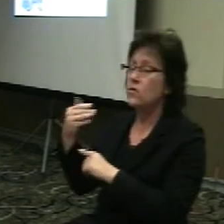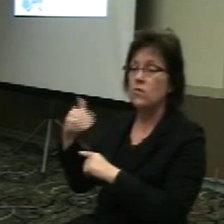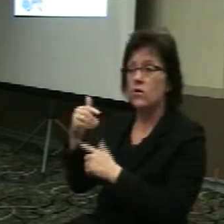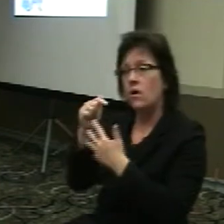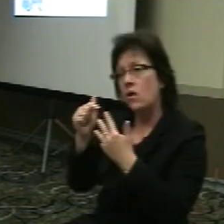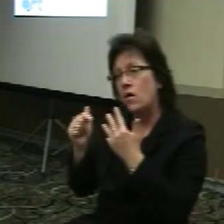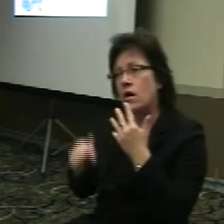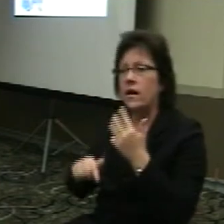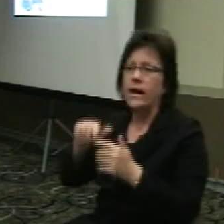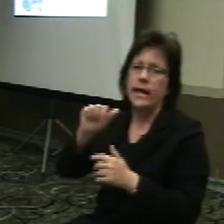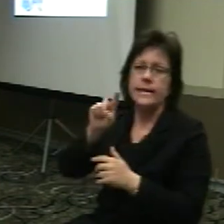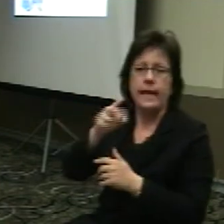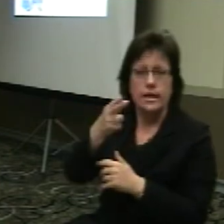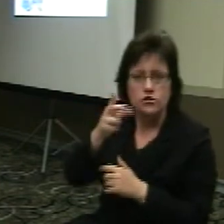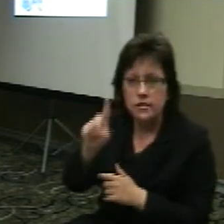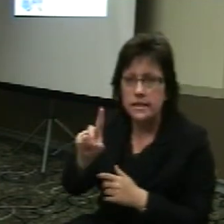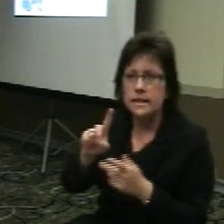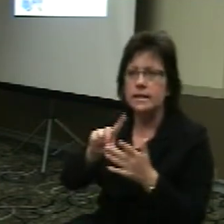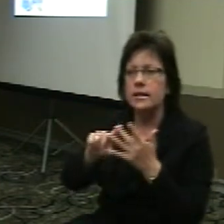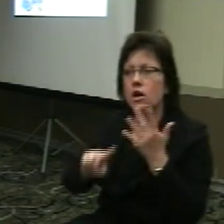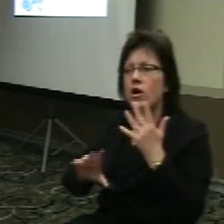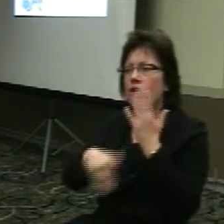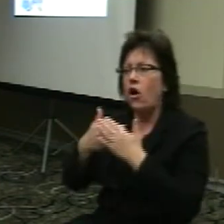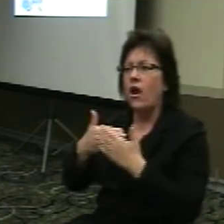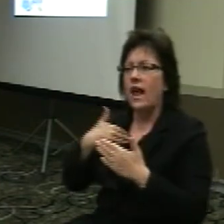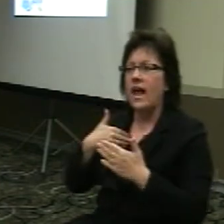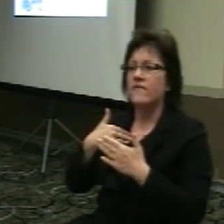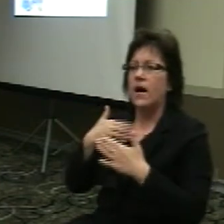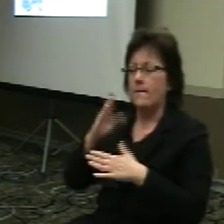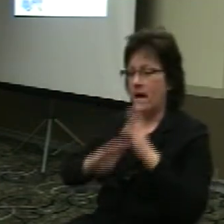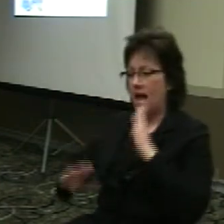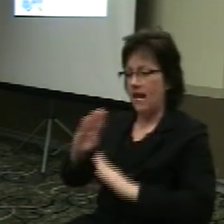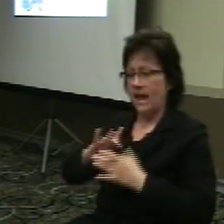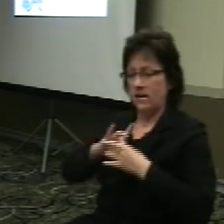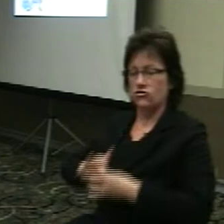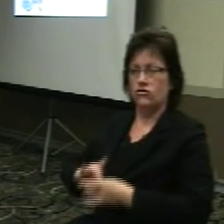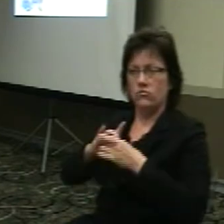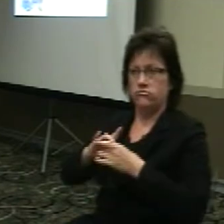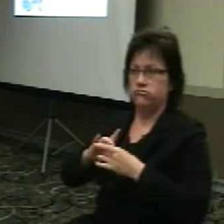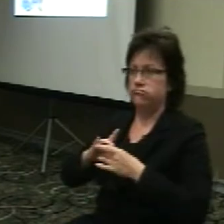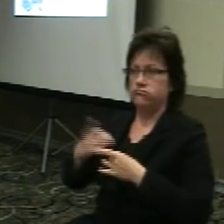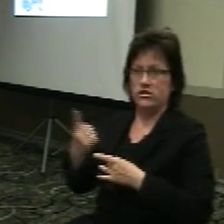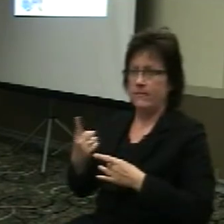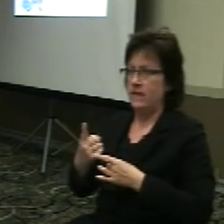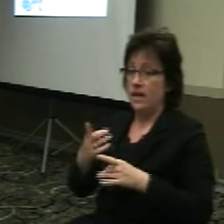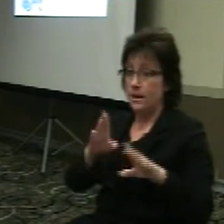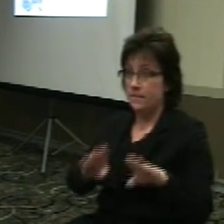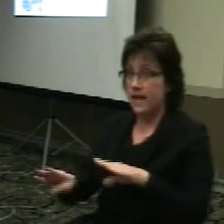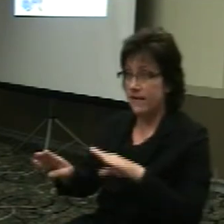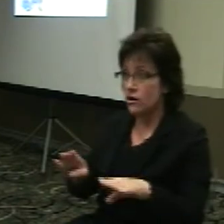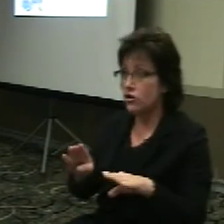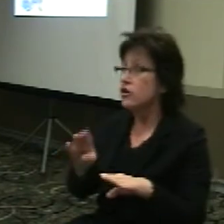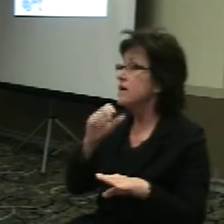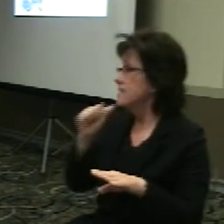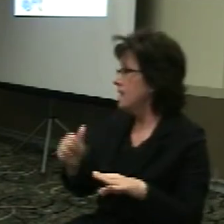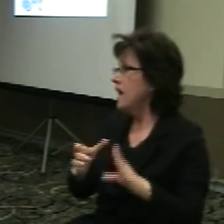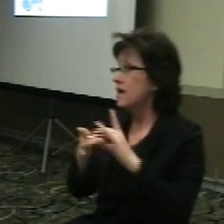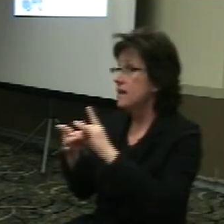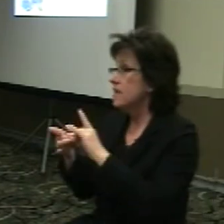a ADHD, have a biological substrate, okay, in which the behavior is impacted